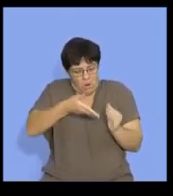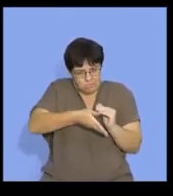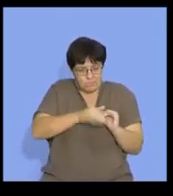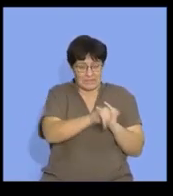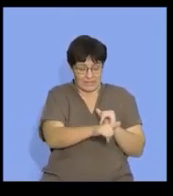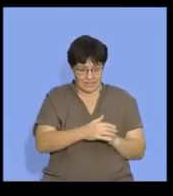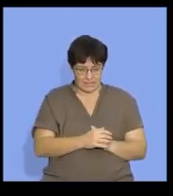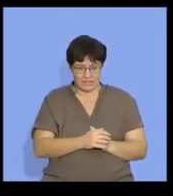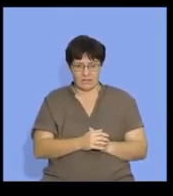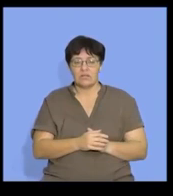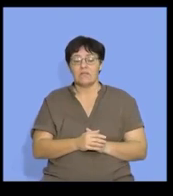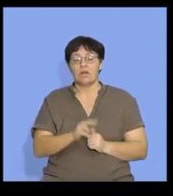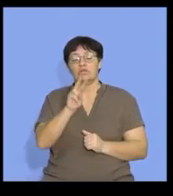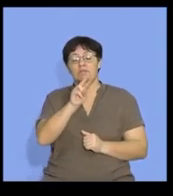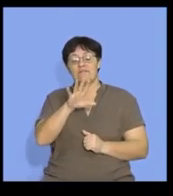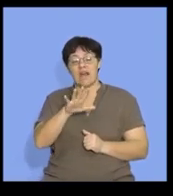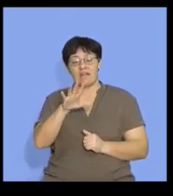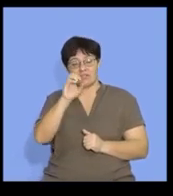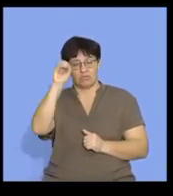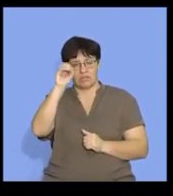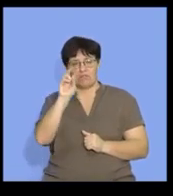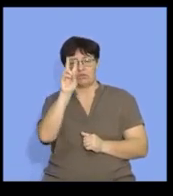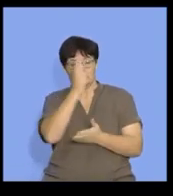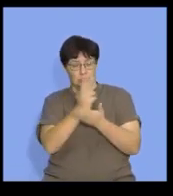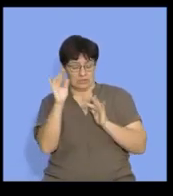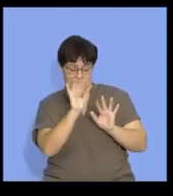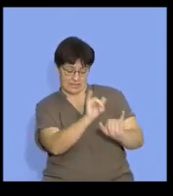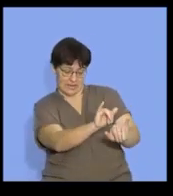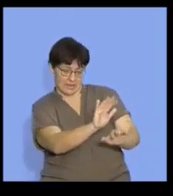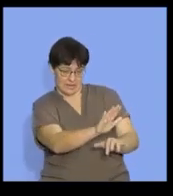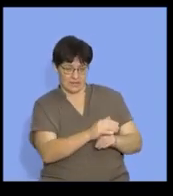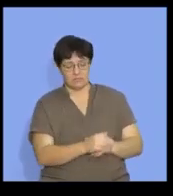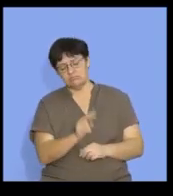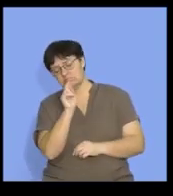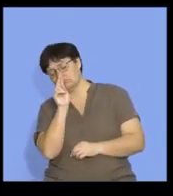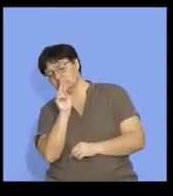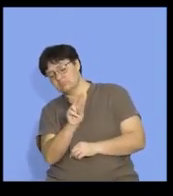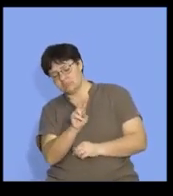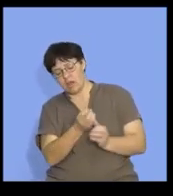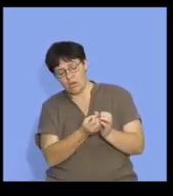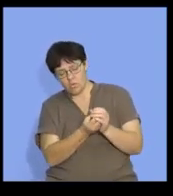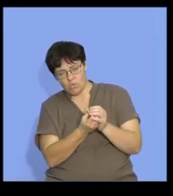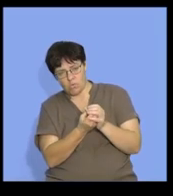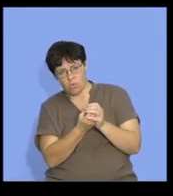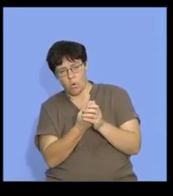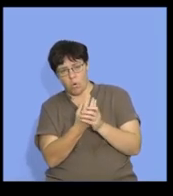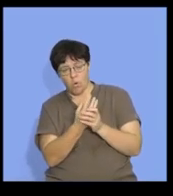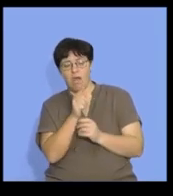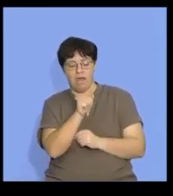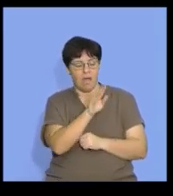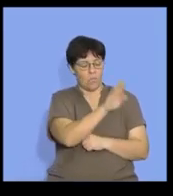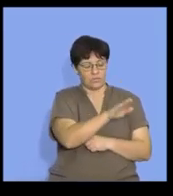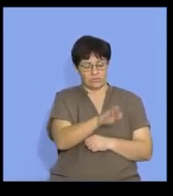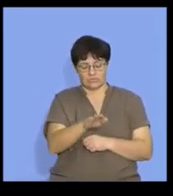of 25 degrees for 2 weeks. She observed the growth of mold on the 4 slices of bread